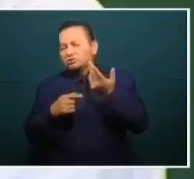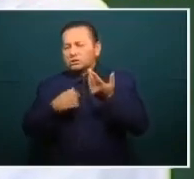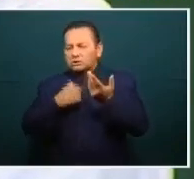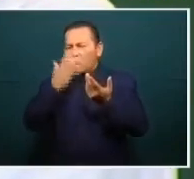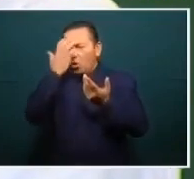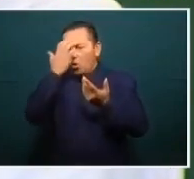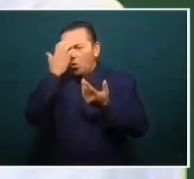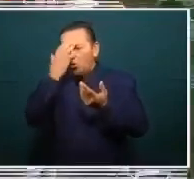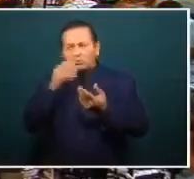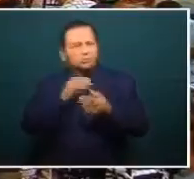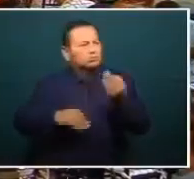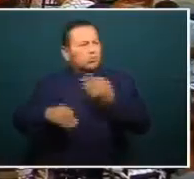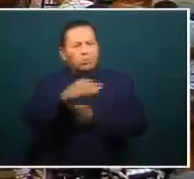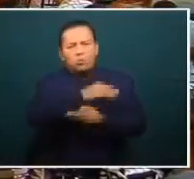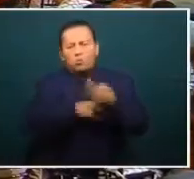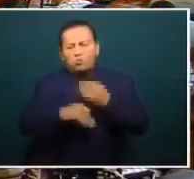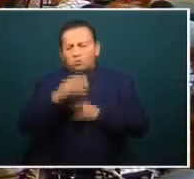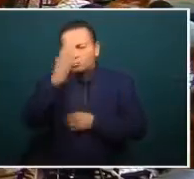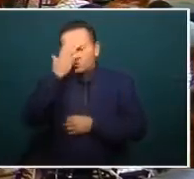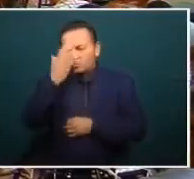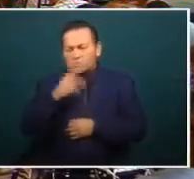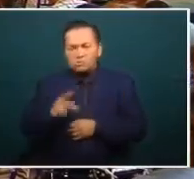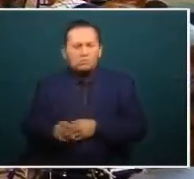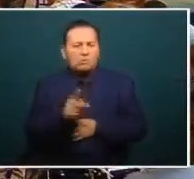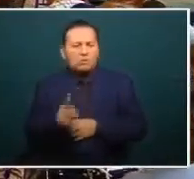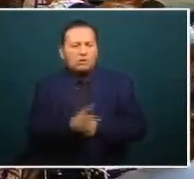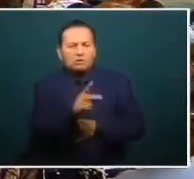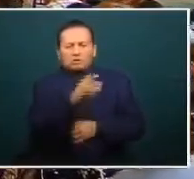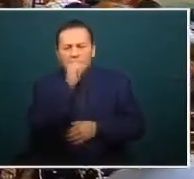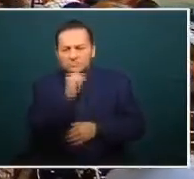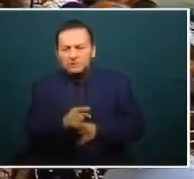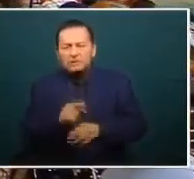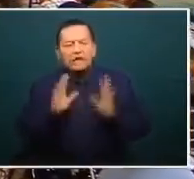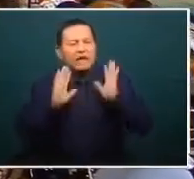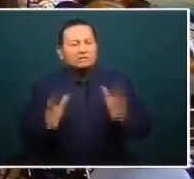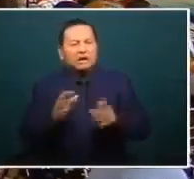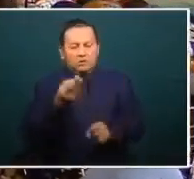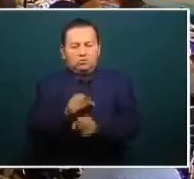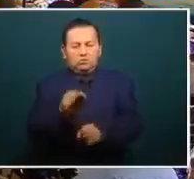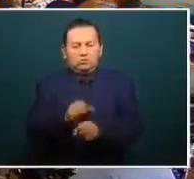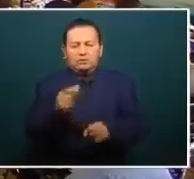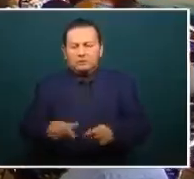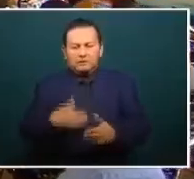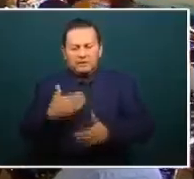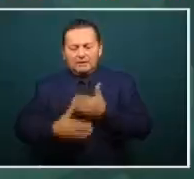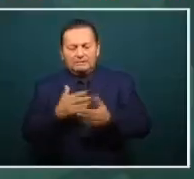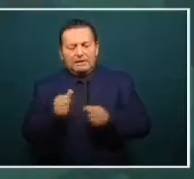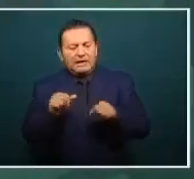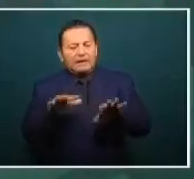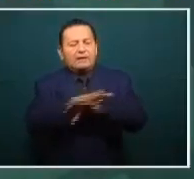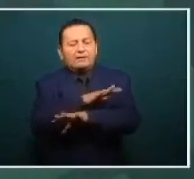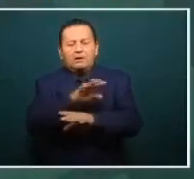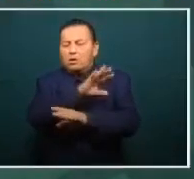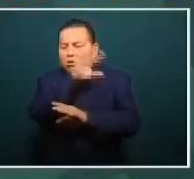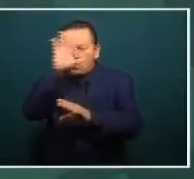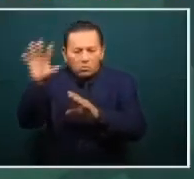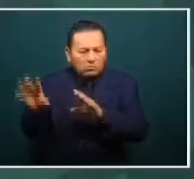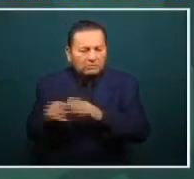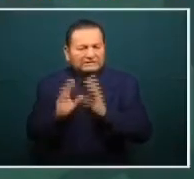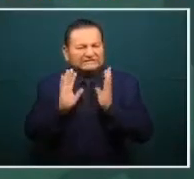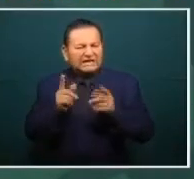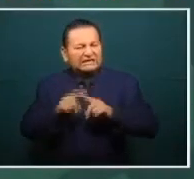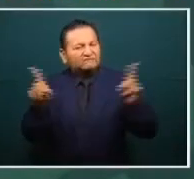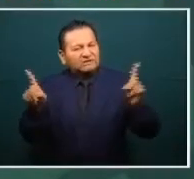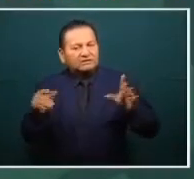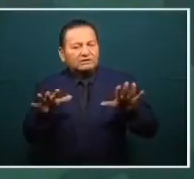a citizen that is well aware of history of countries. The